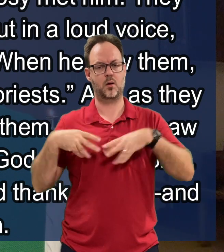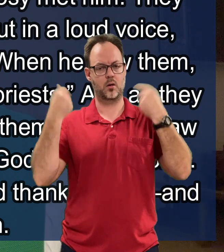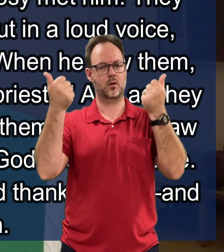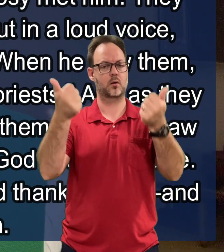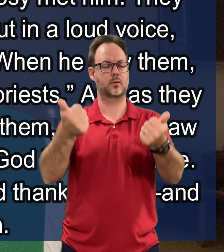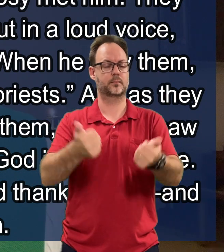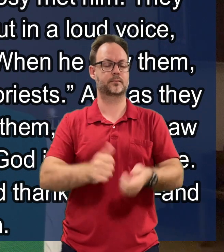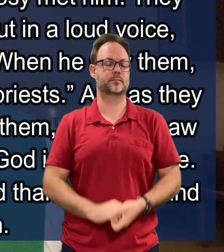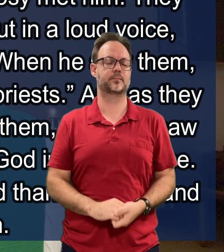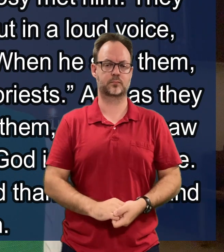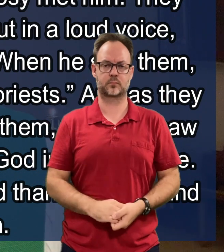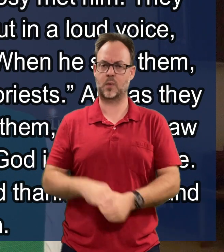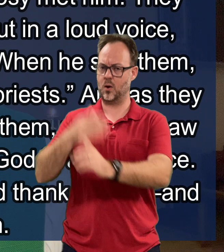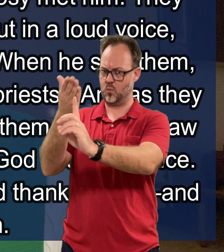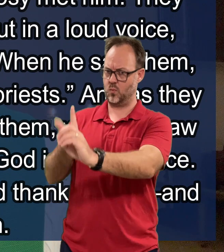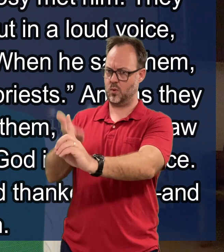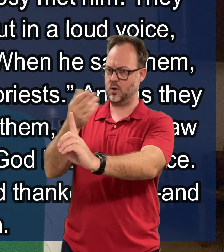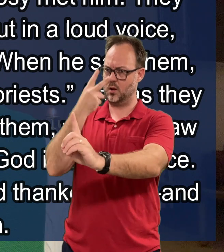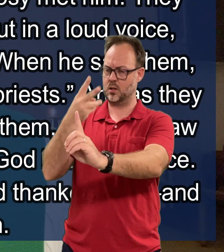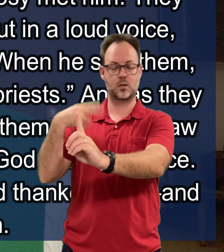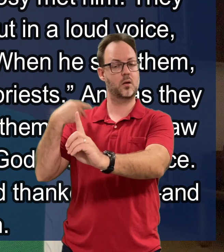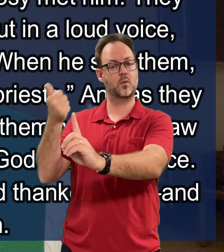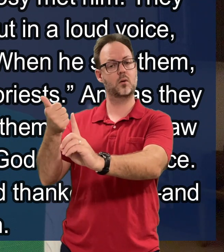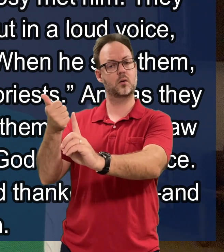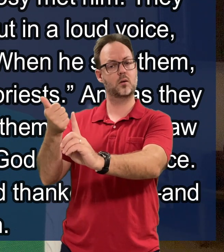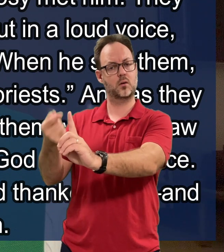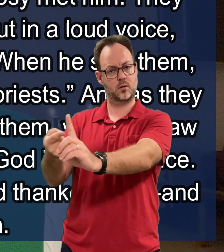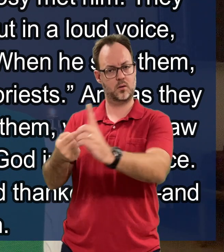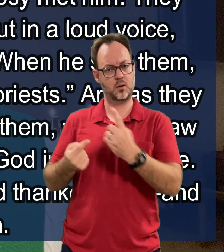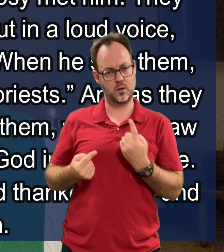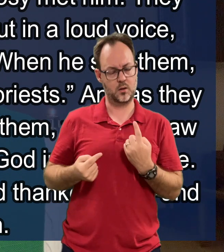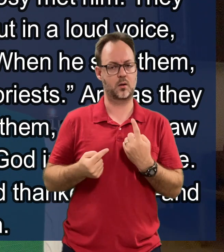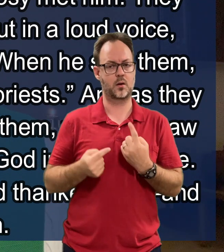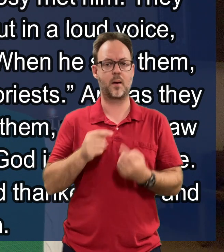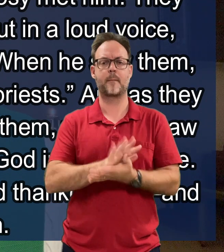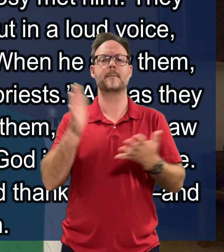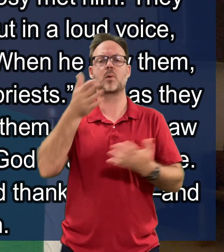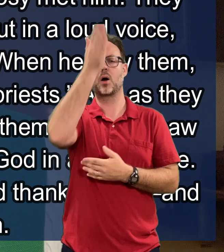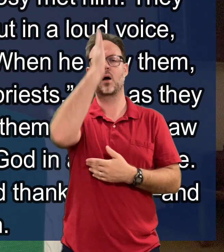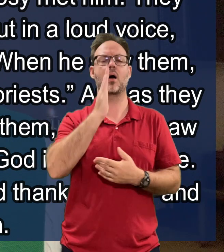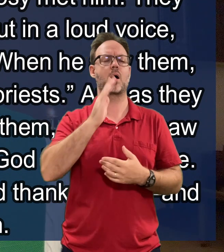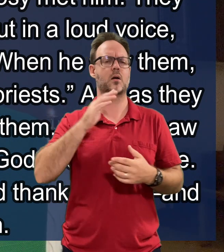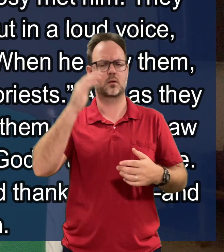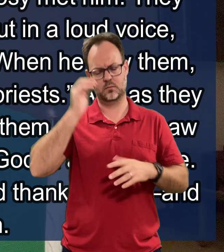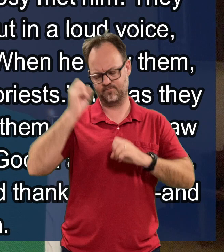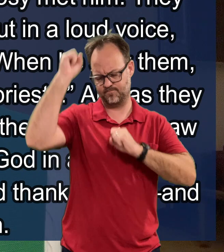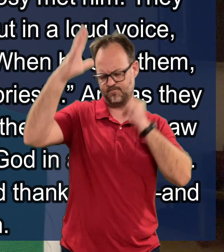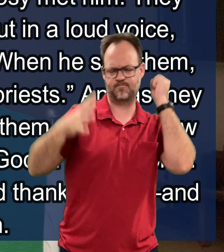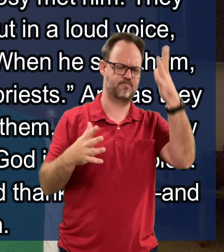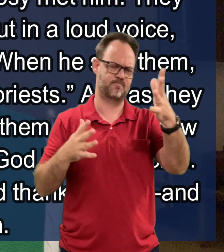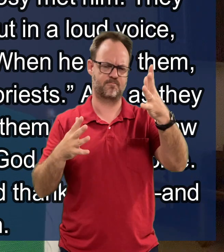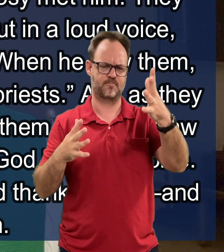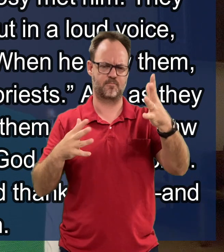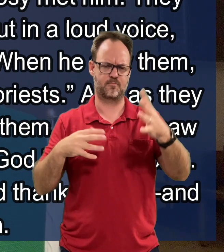of them, when he saw that he was healed, came back, praising God in a loud voice. He threw himself